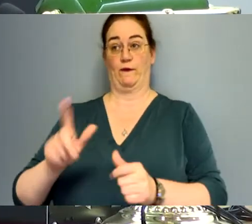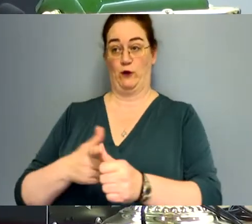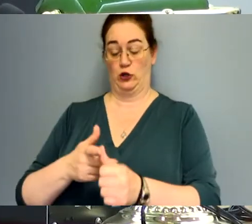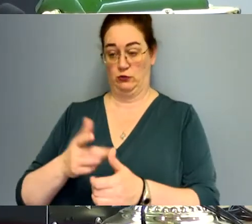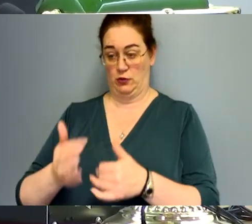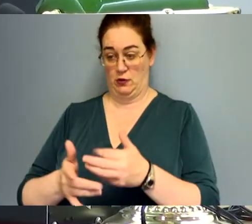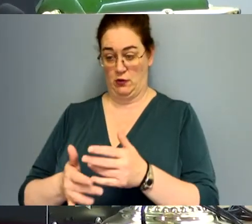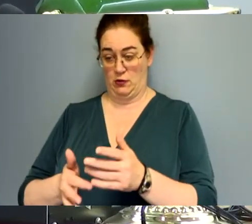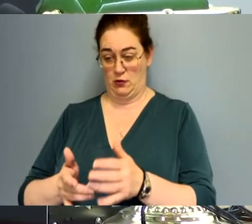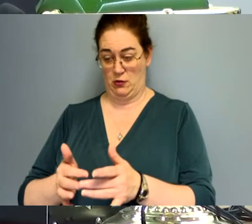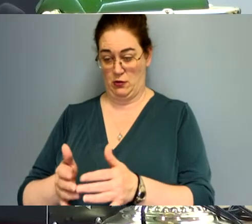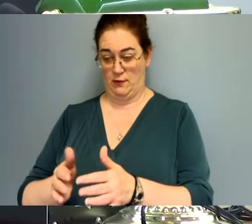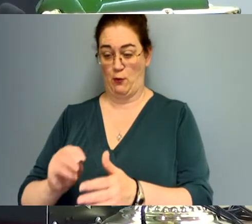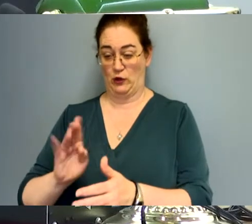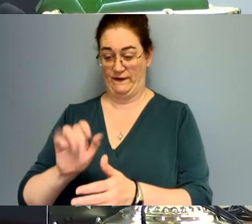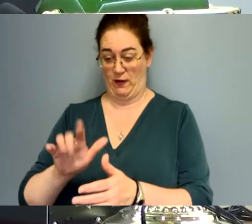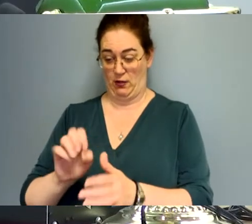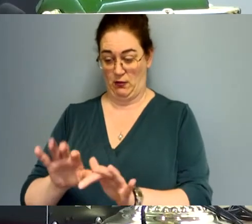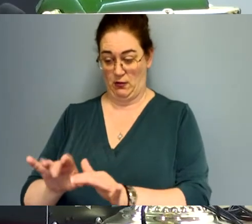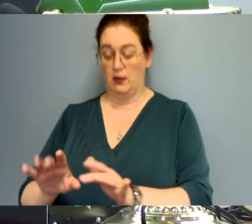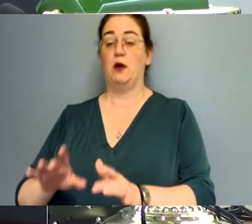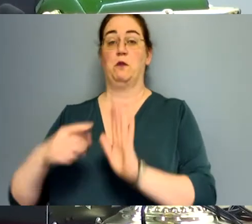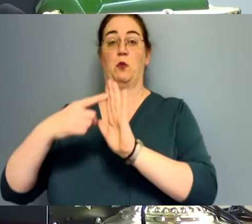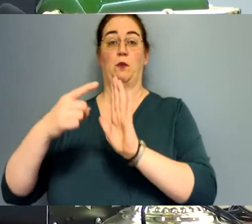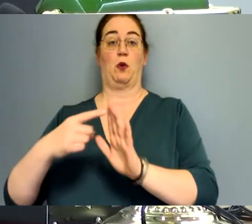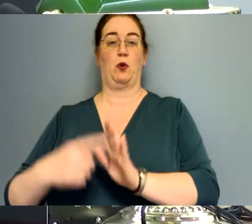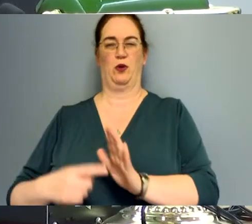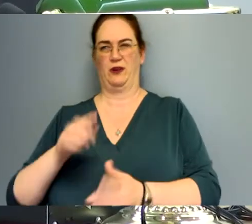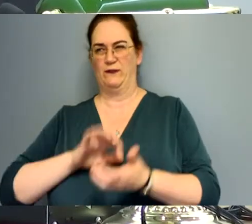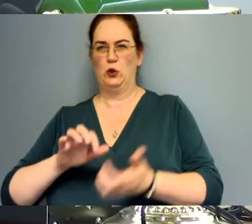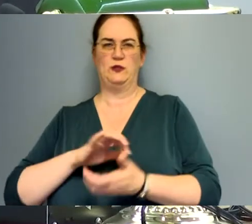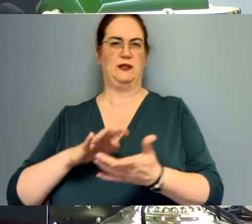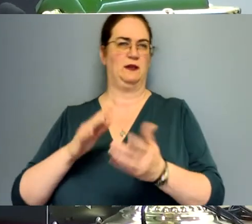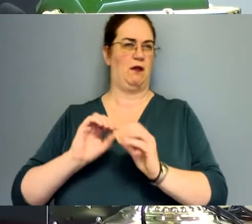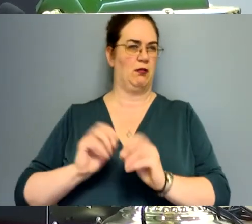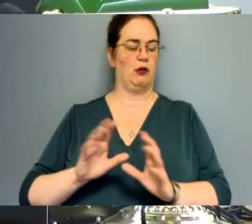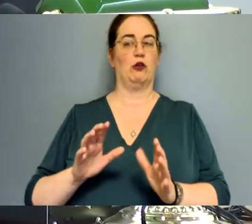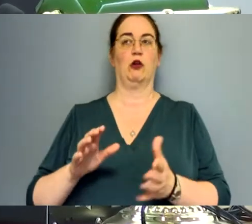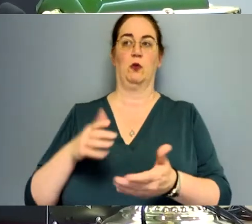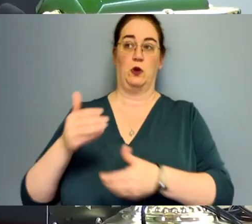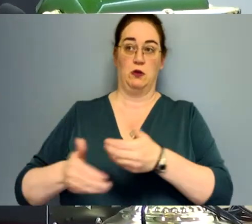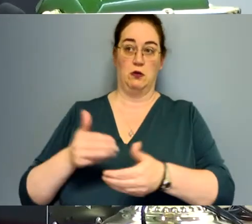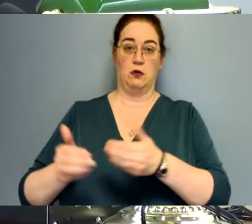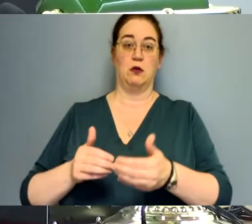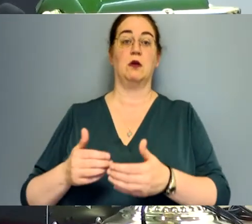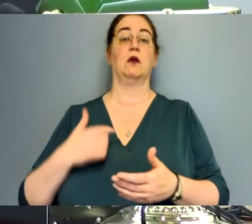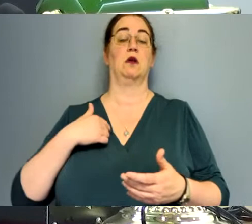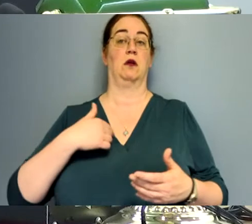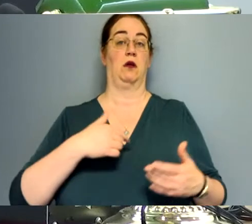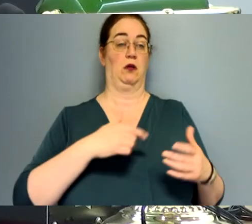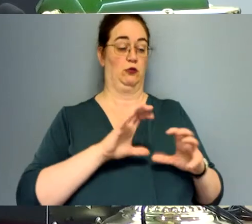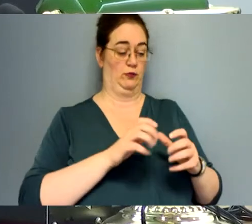were able to point out a few things that were a little confusing or wasn't clear. Our AAA went back,